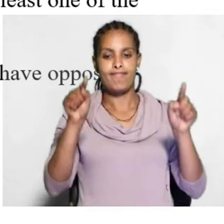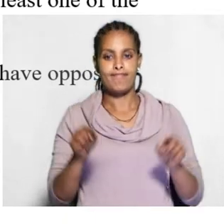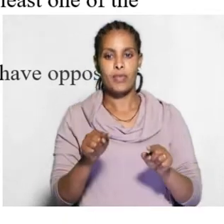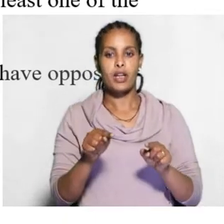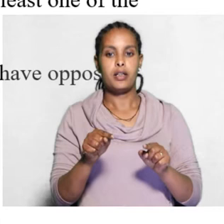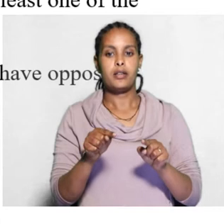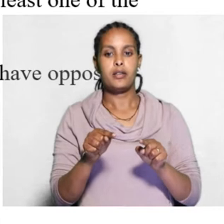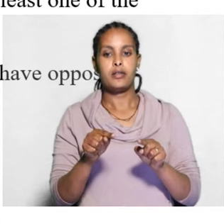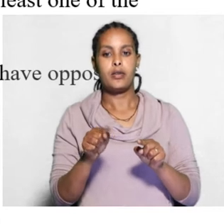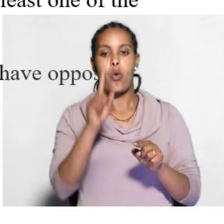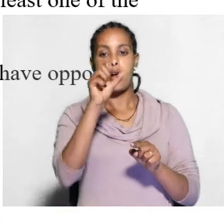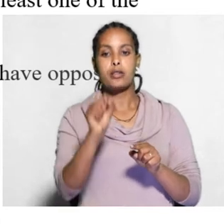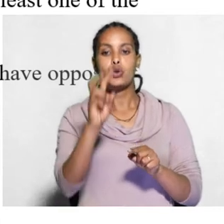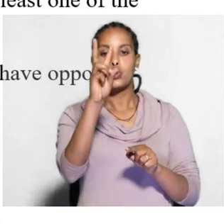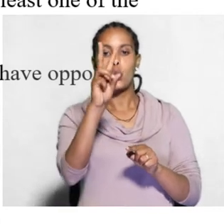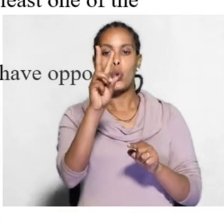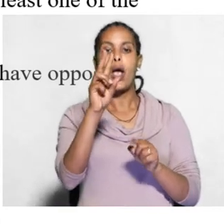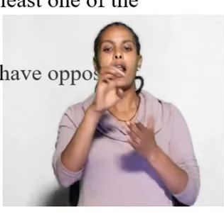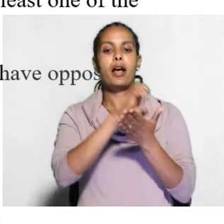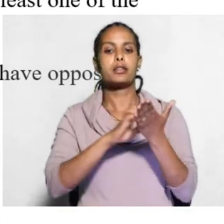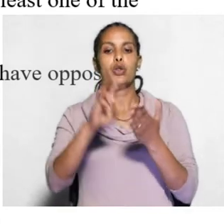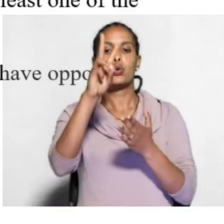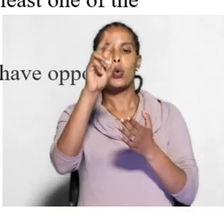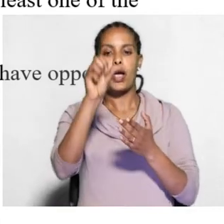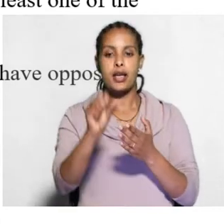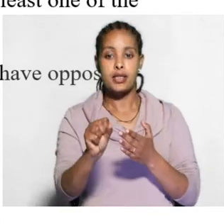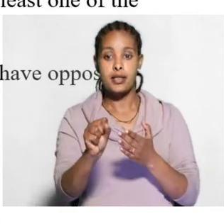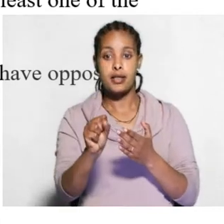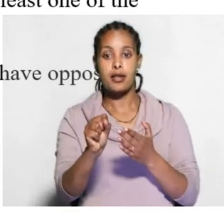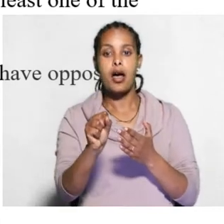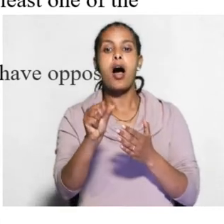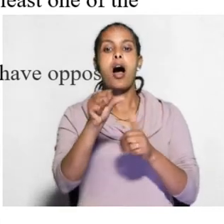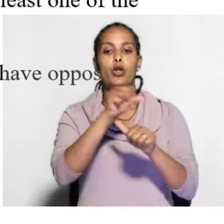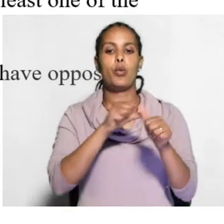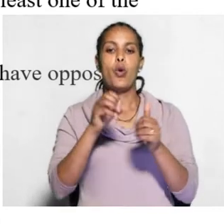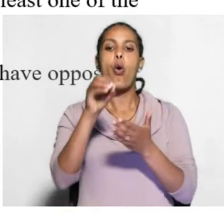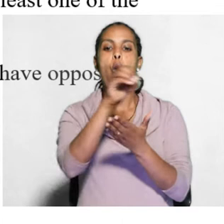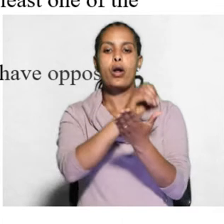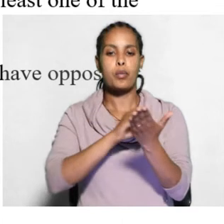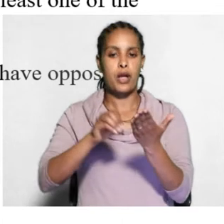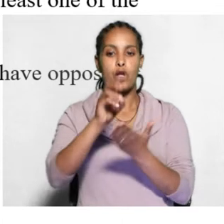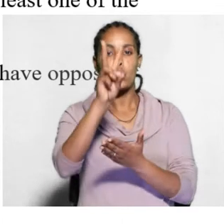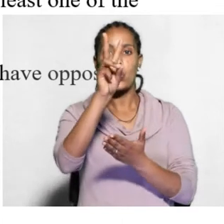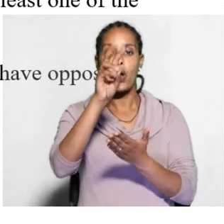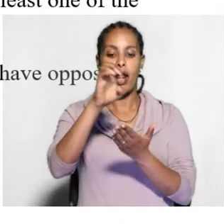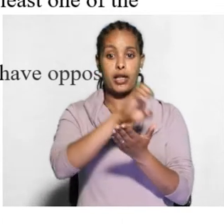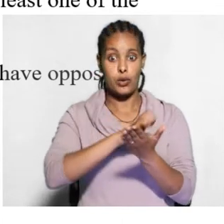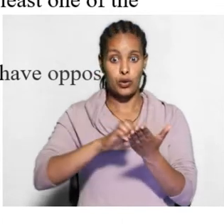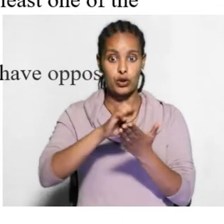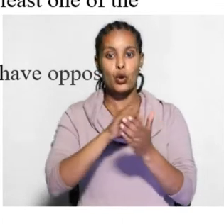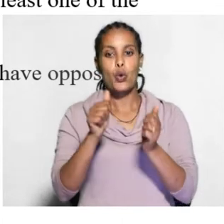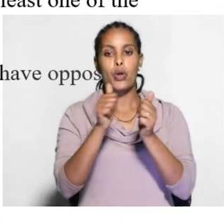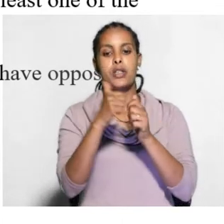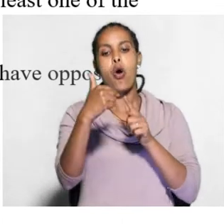You see, 1s atomic orbital, 2 electrons. 2s atomic orbital, 2 electrons